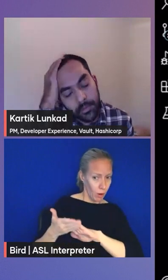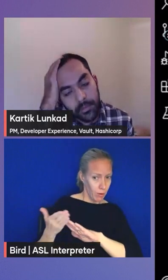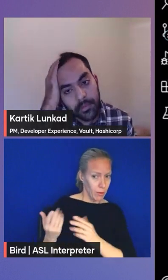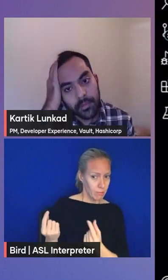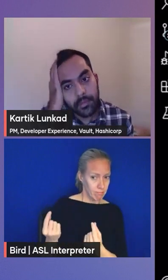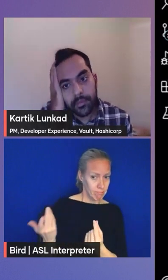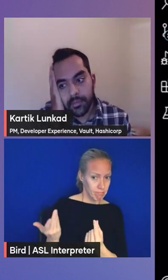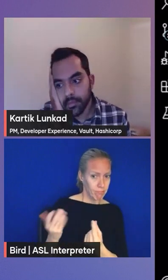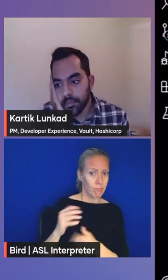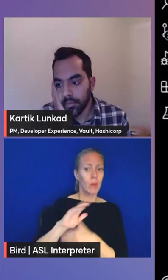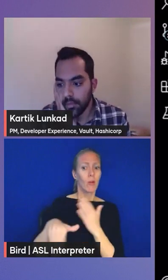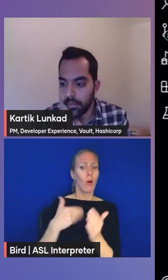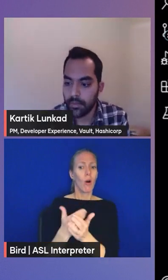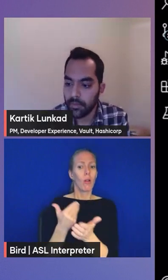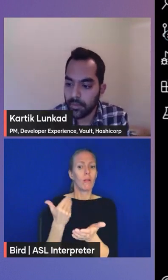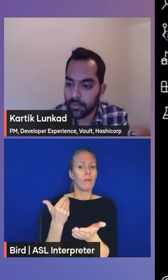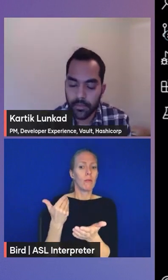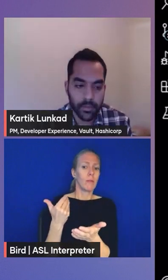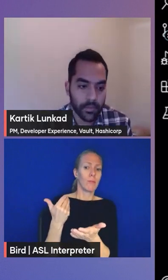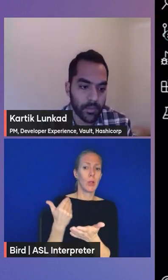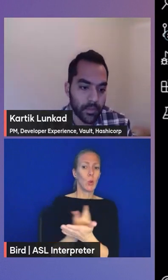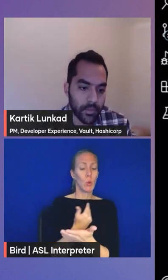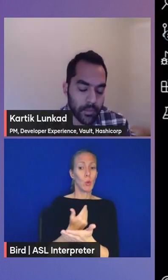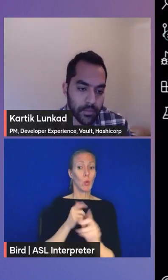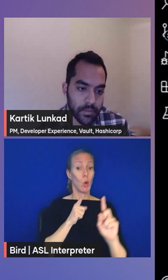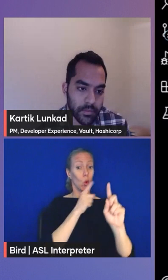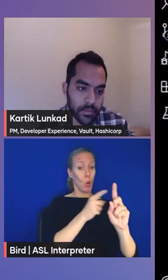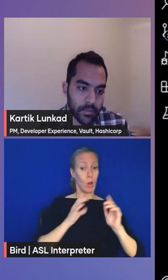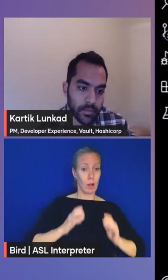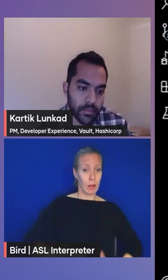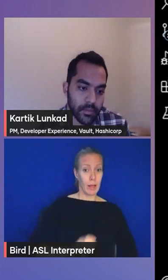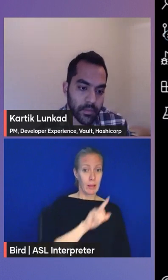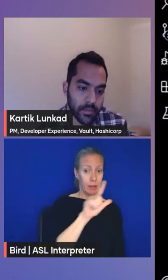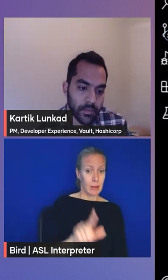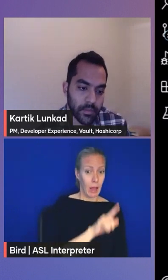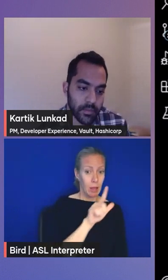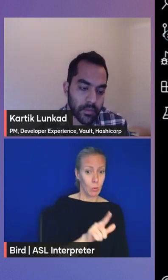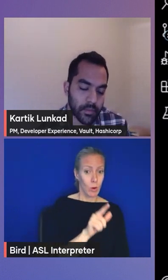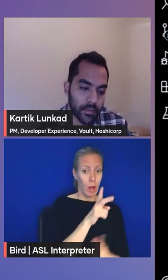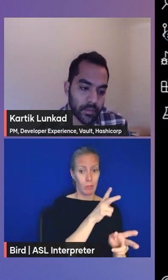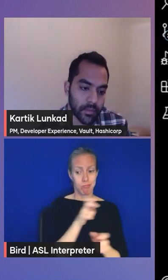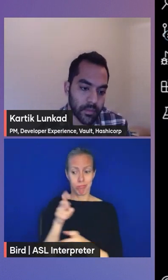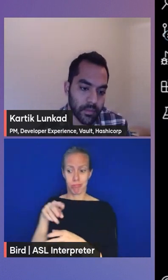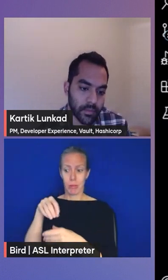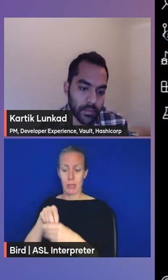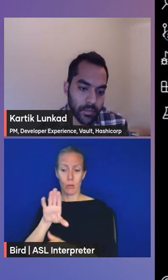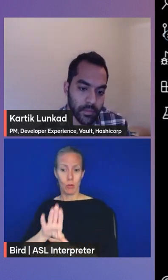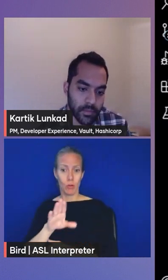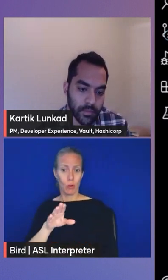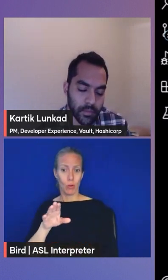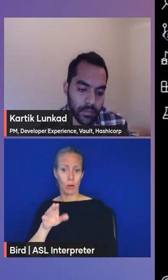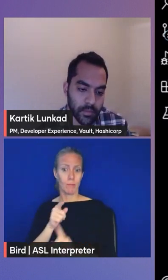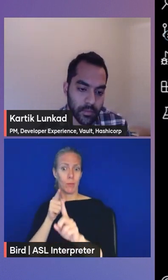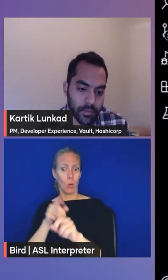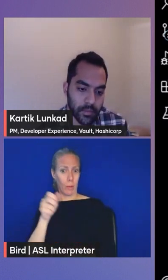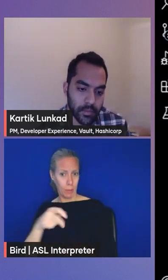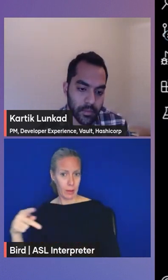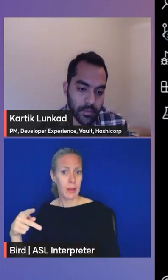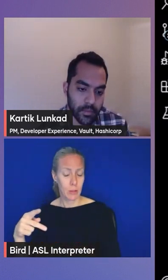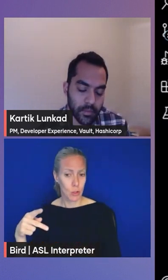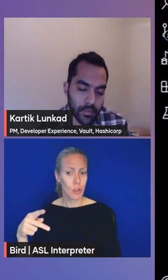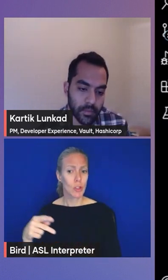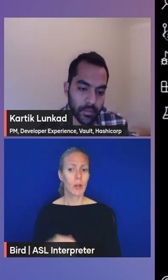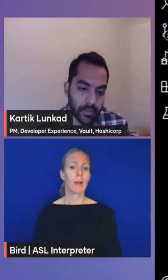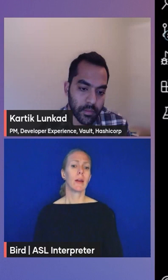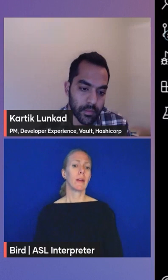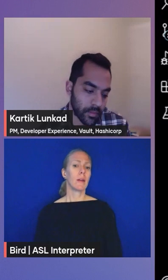the new Go client library into your Go application. So the way I could do that is go get and the